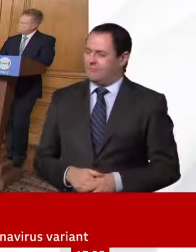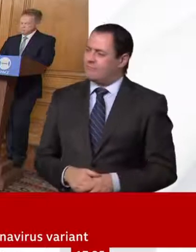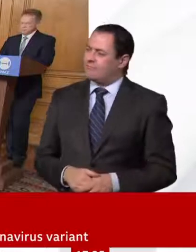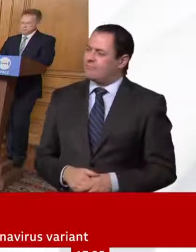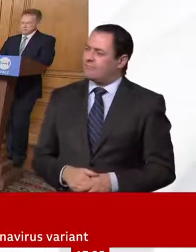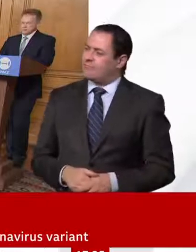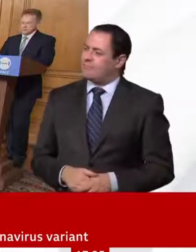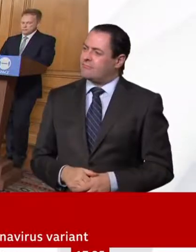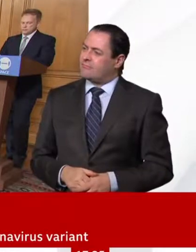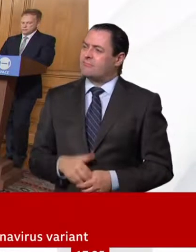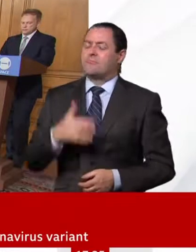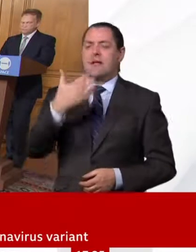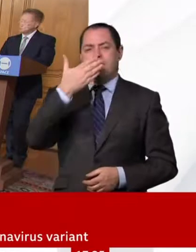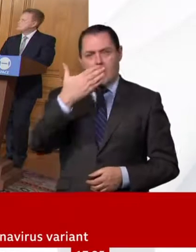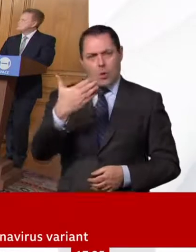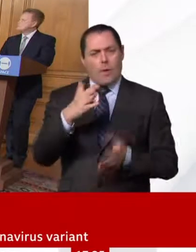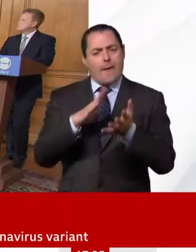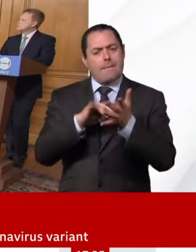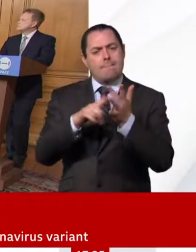Let's go to Pippa Crerar of the Mirror.